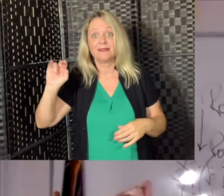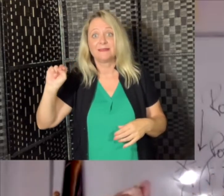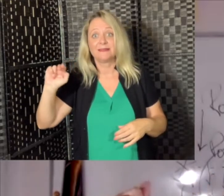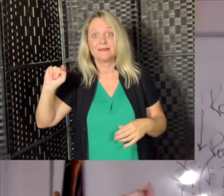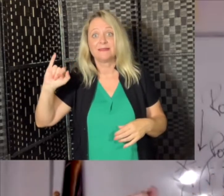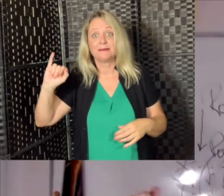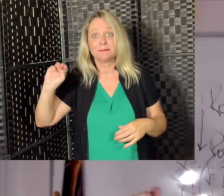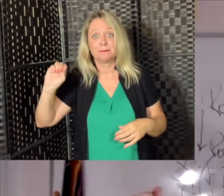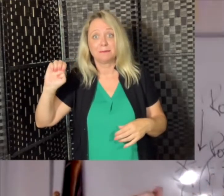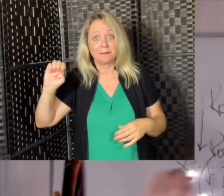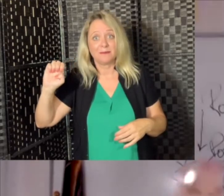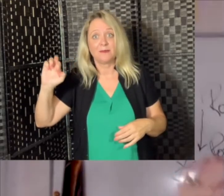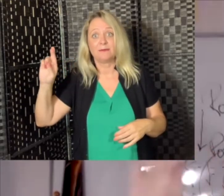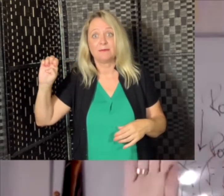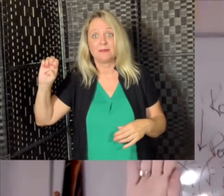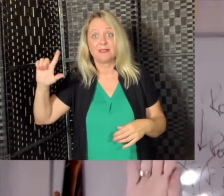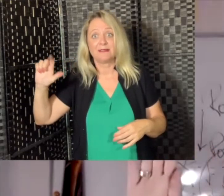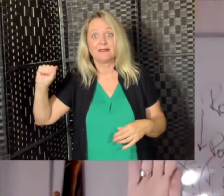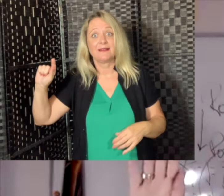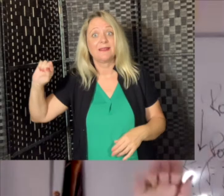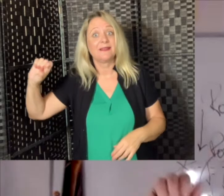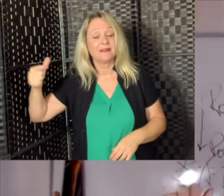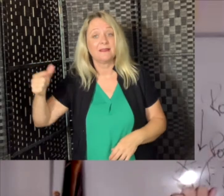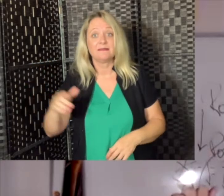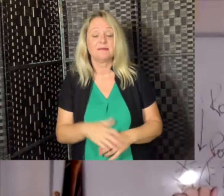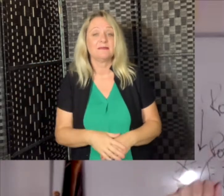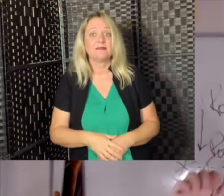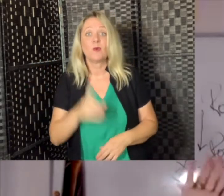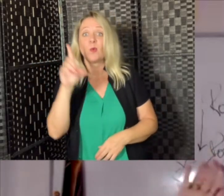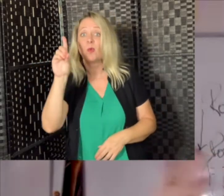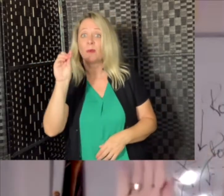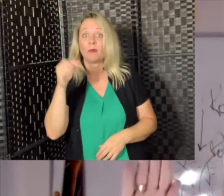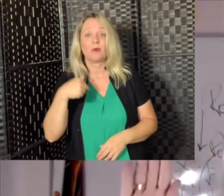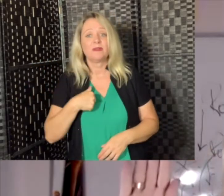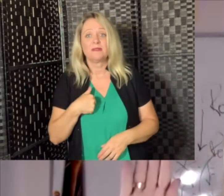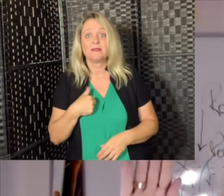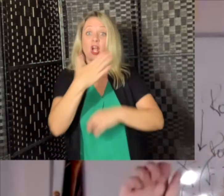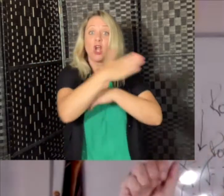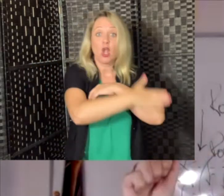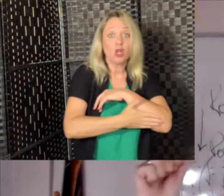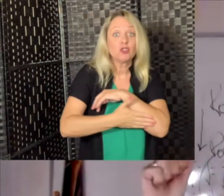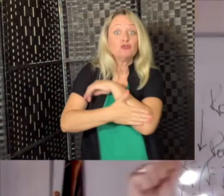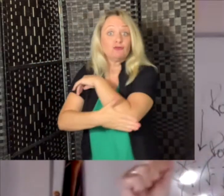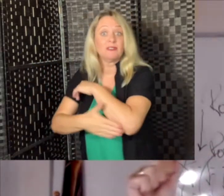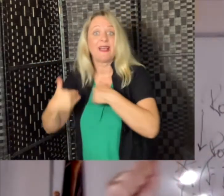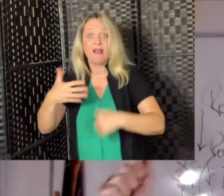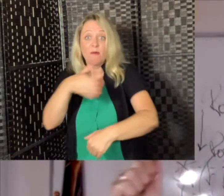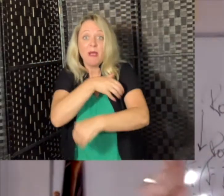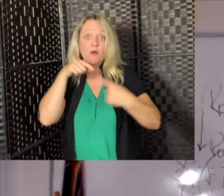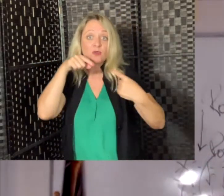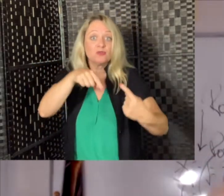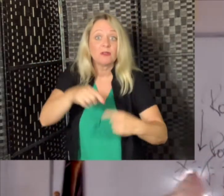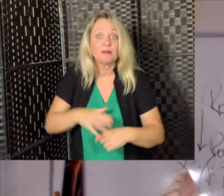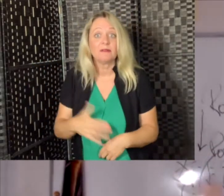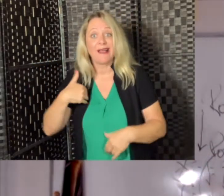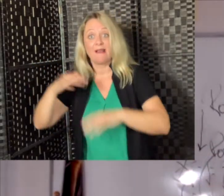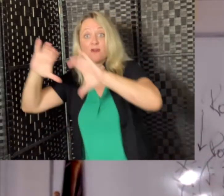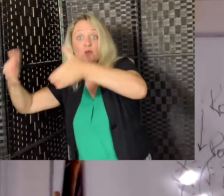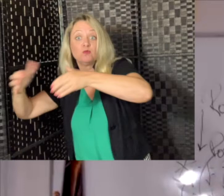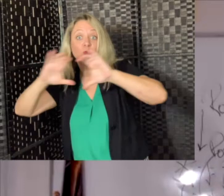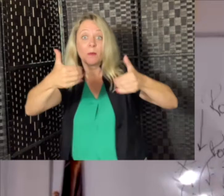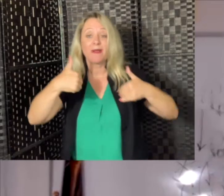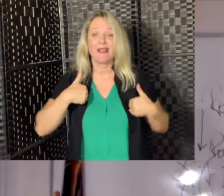struggle between the deaf and the hard of hearing, or the deaf and the hearing. Anytime there's a power